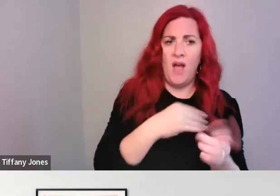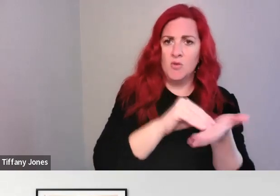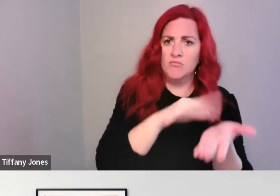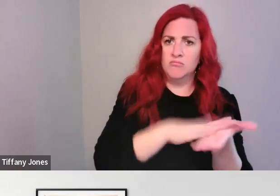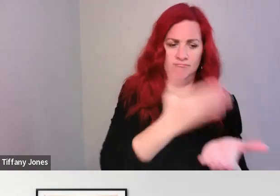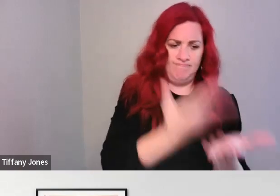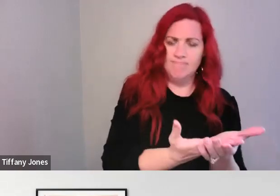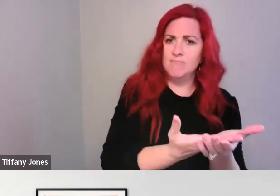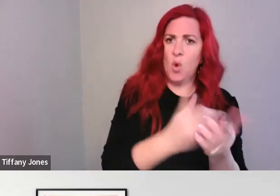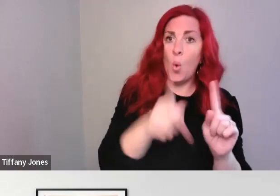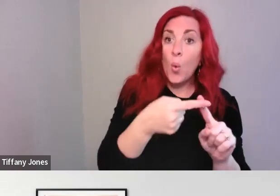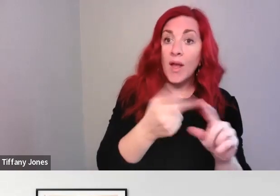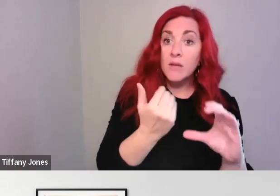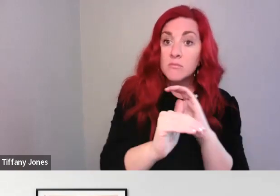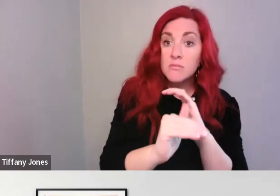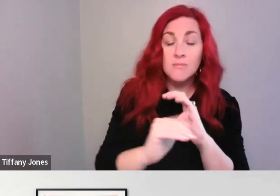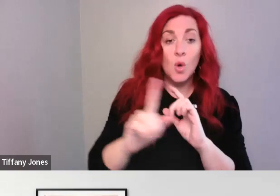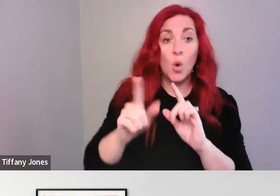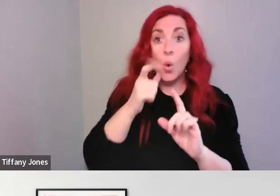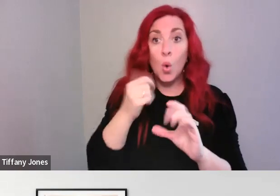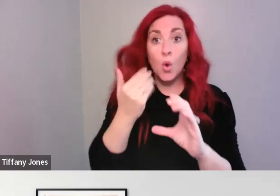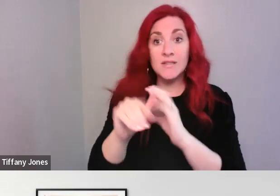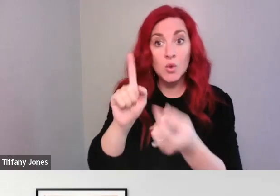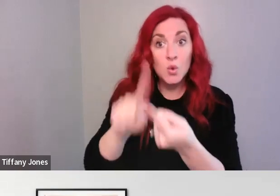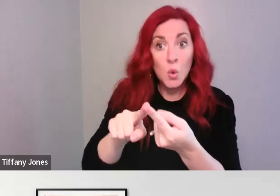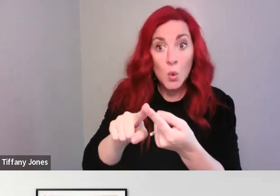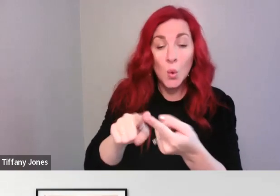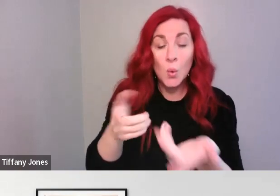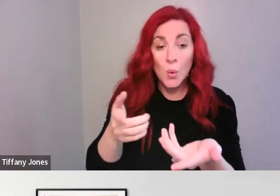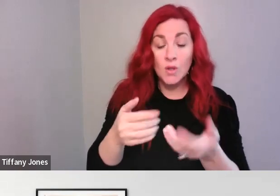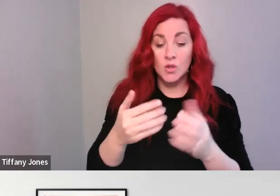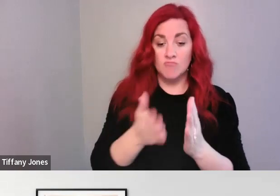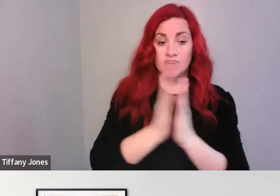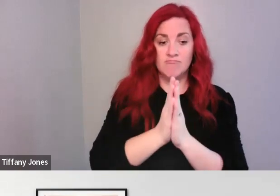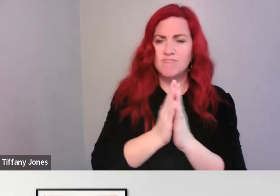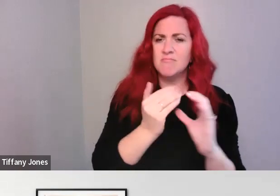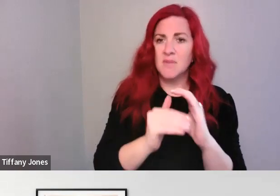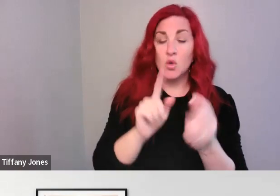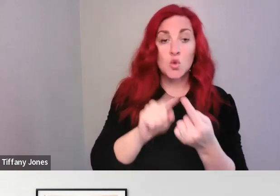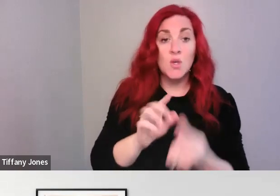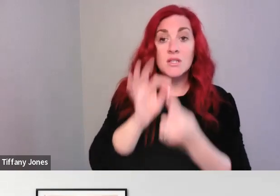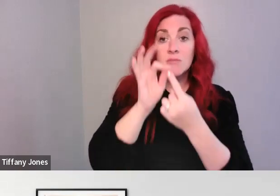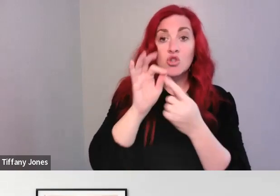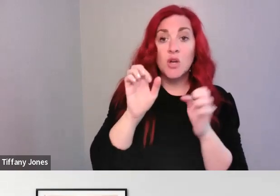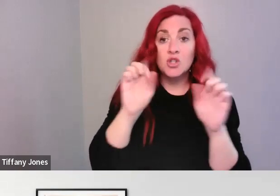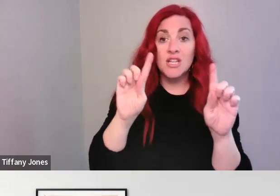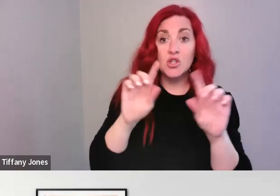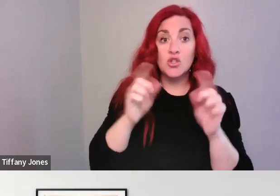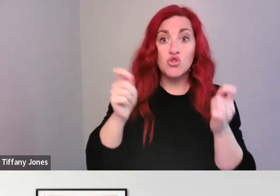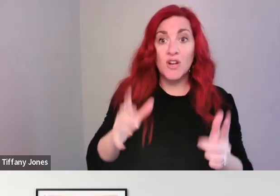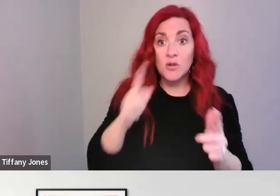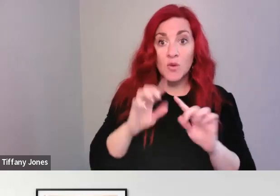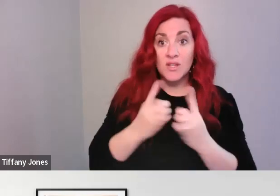it was sent and who it was sent to. So put this request in an email to the special ed director for the district and kind of say,